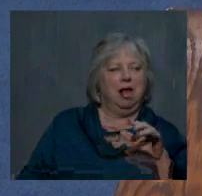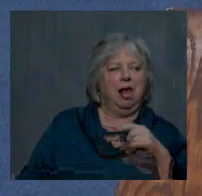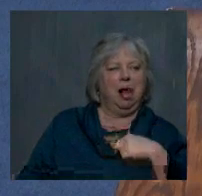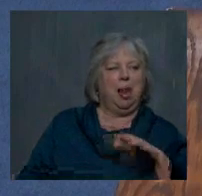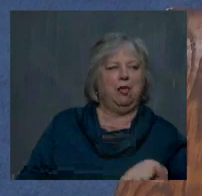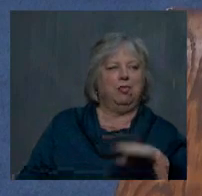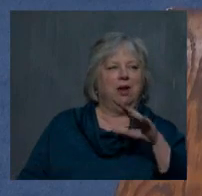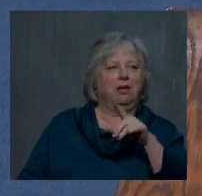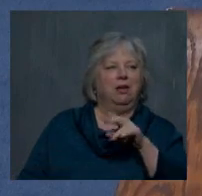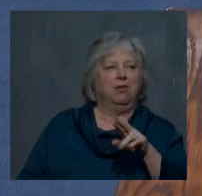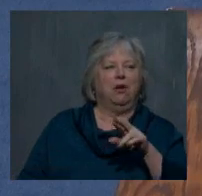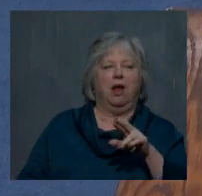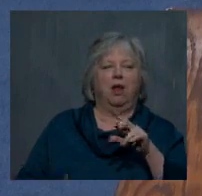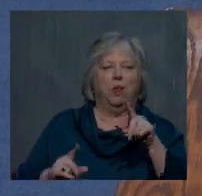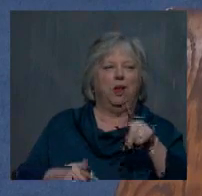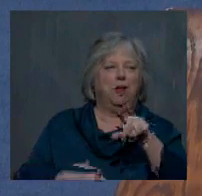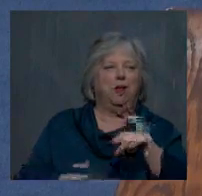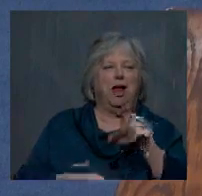Little Rock.